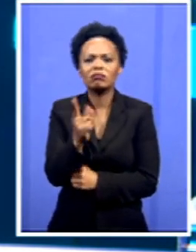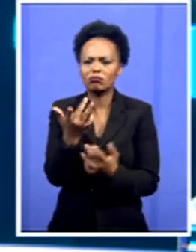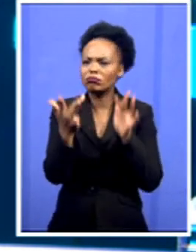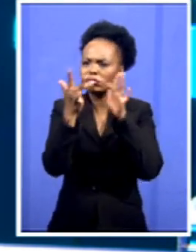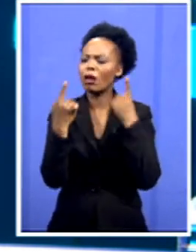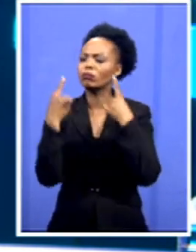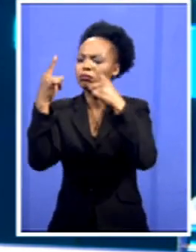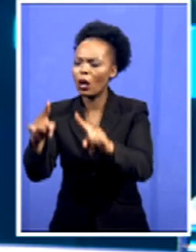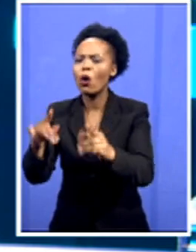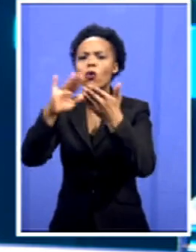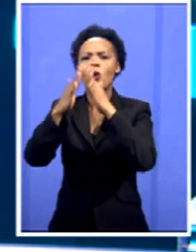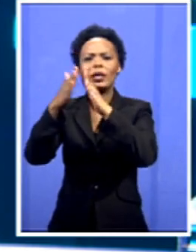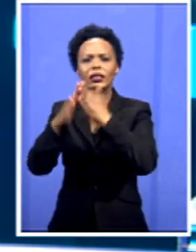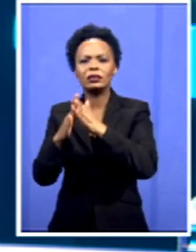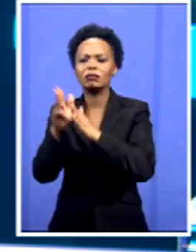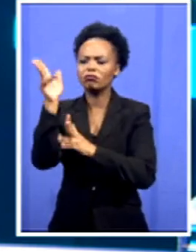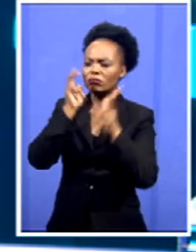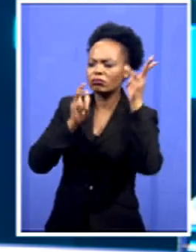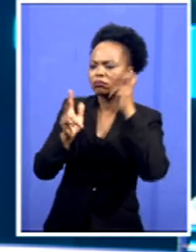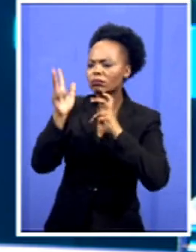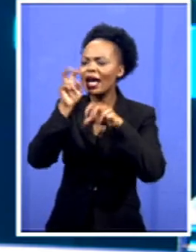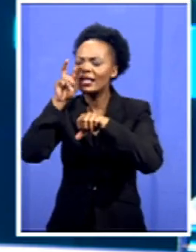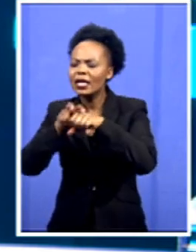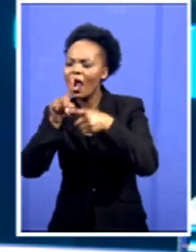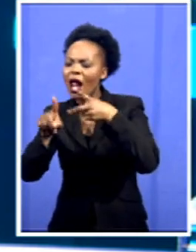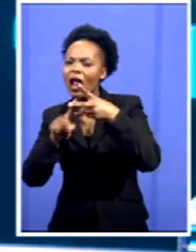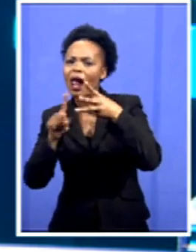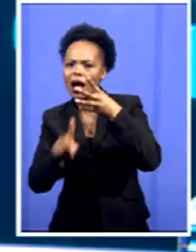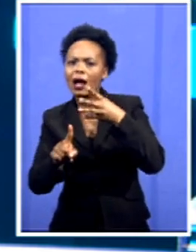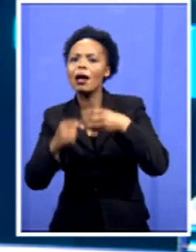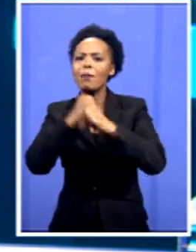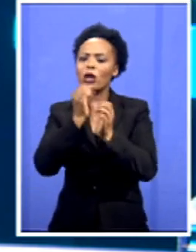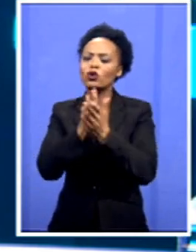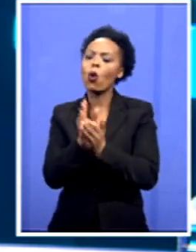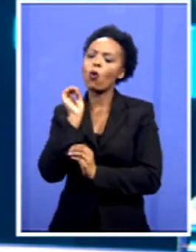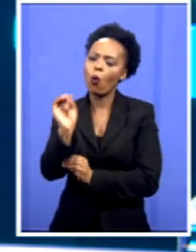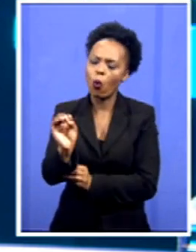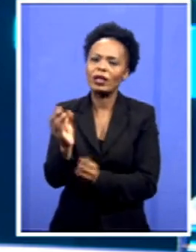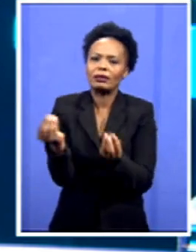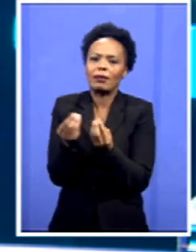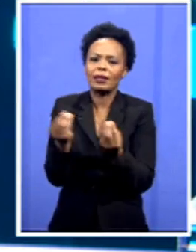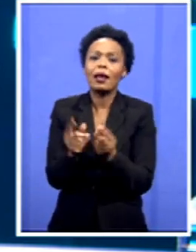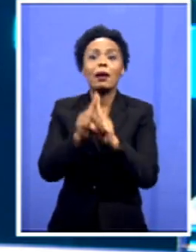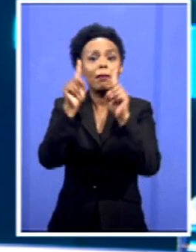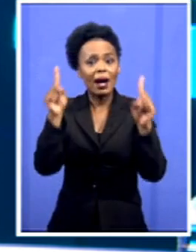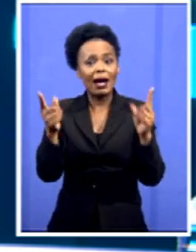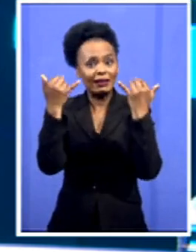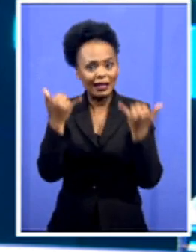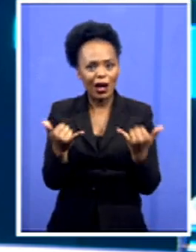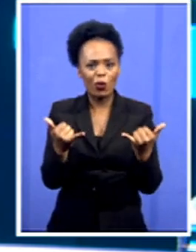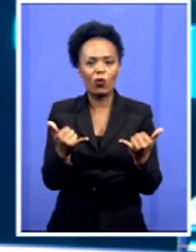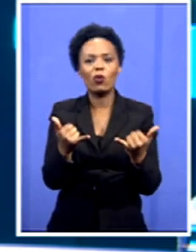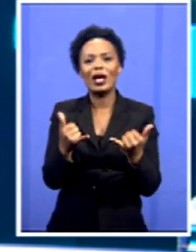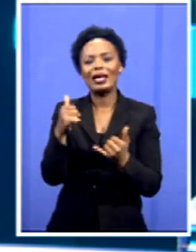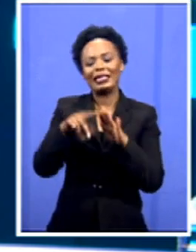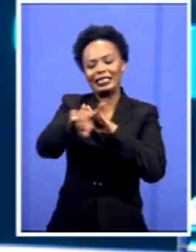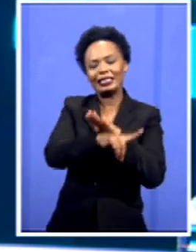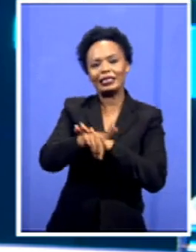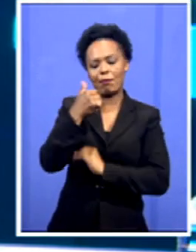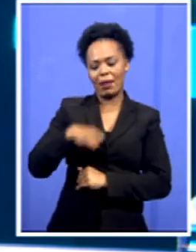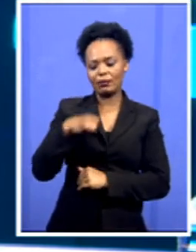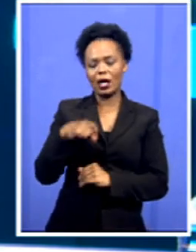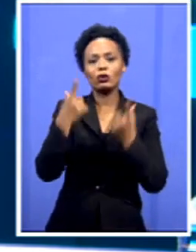with the communities, we get their needs, and we ensure that that is there. But I mean, if you were to look at, you know, what the district municipality also